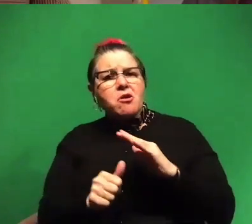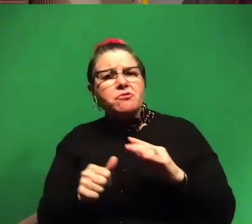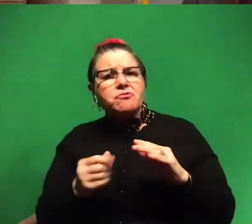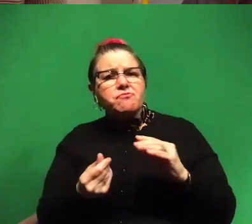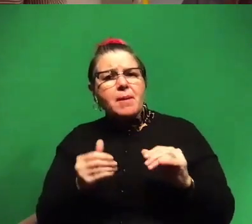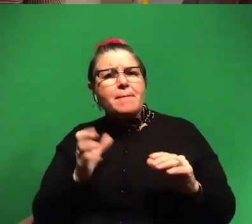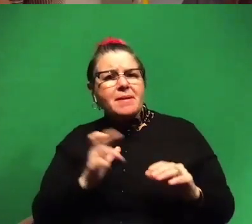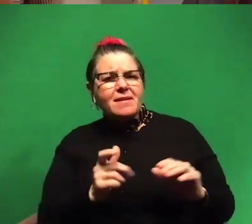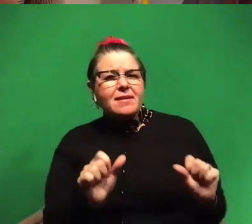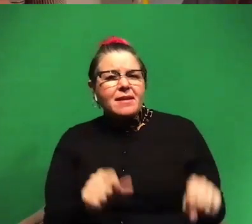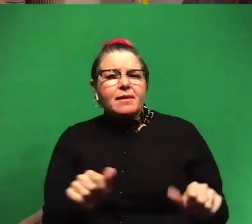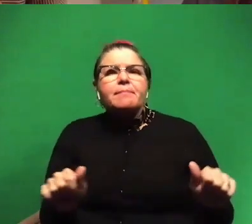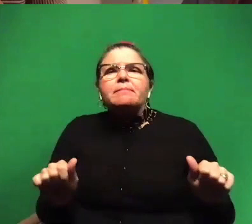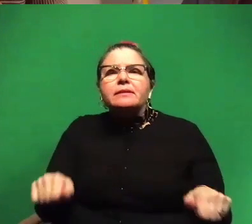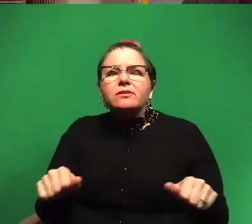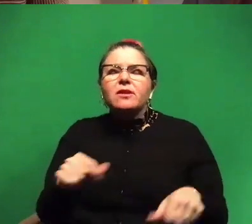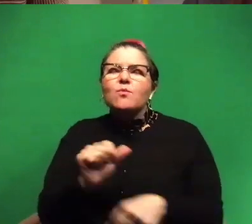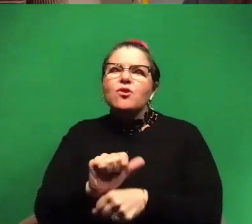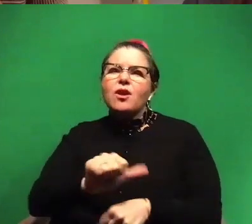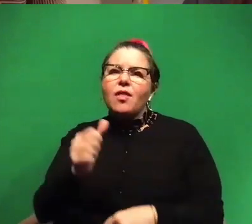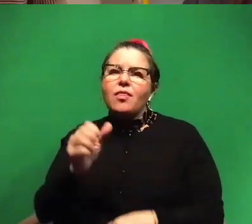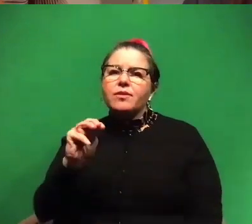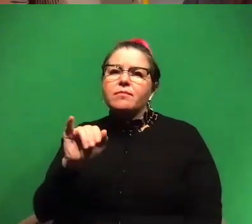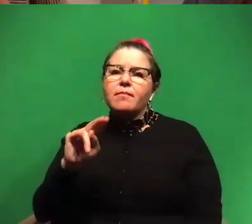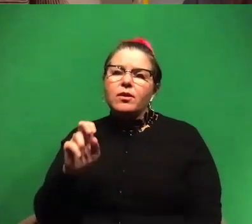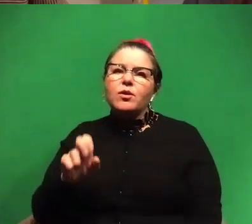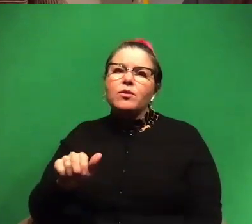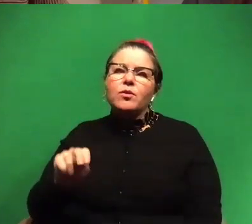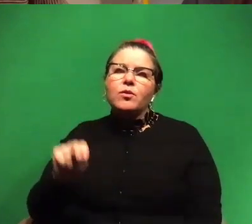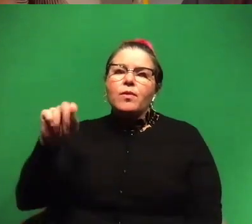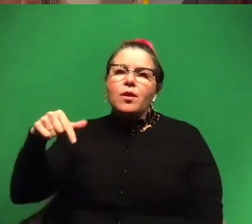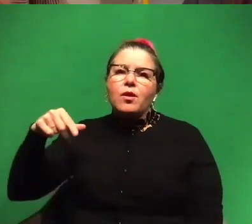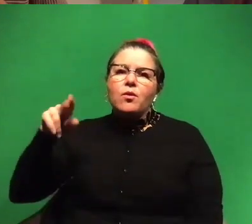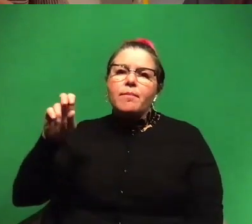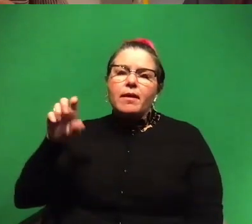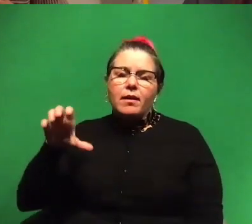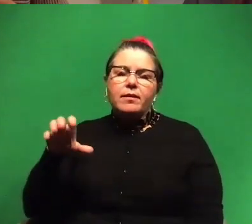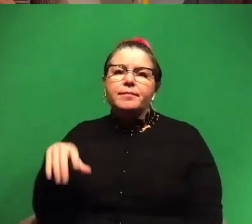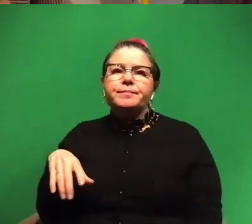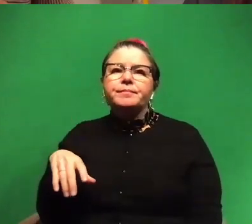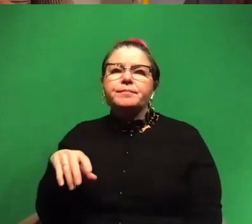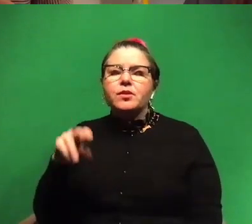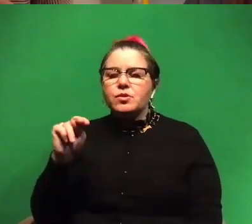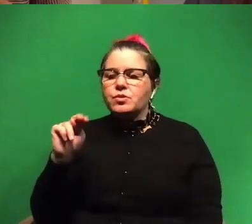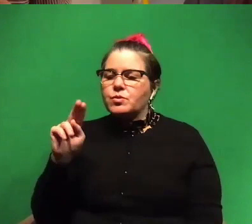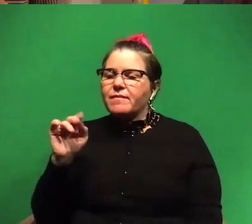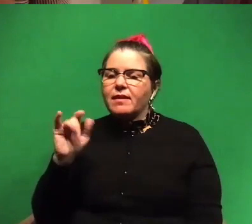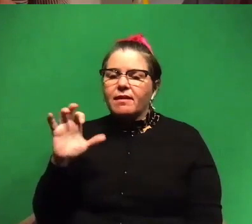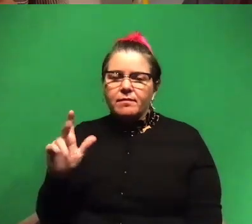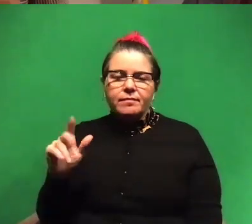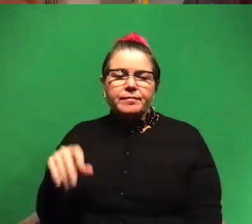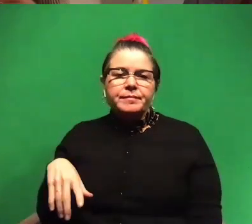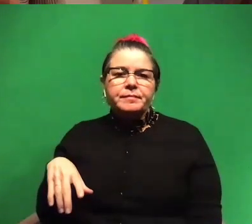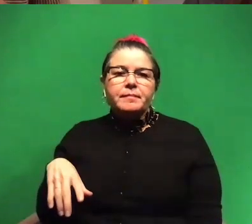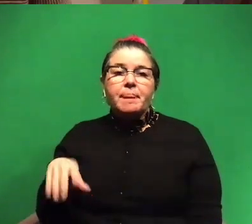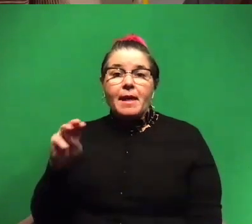potentially. So I work at another mine in northern Quebec, in Inuit area called Nunavik. And that